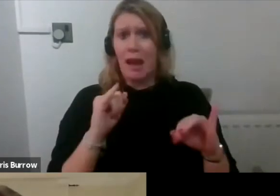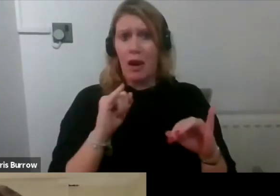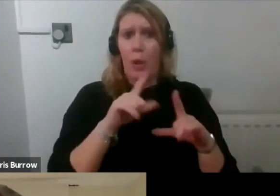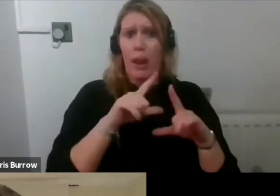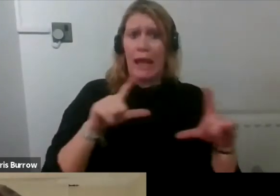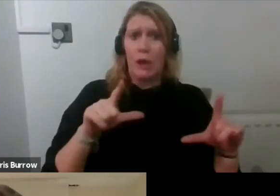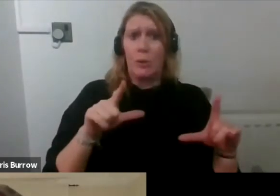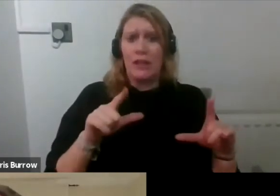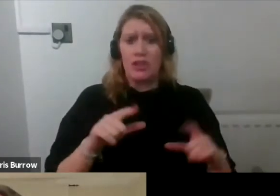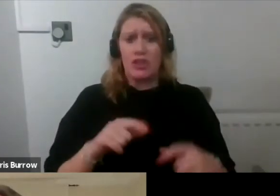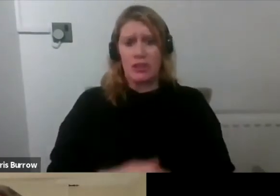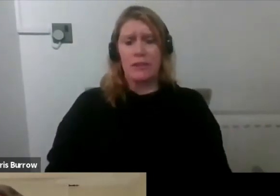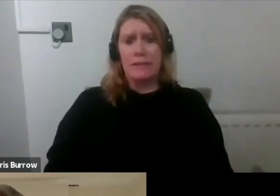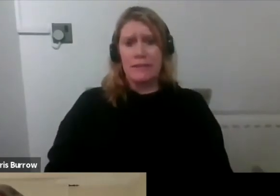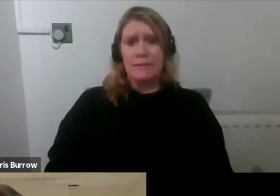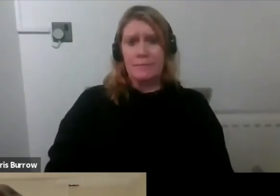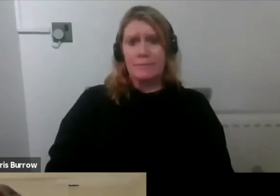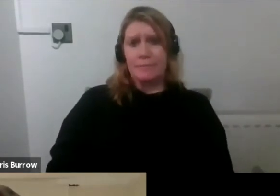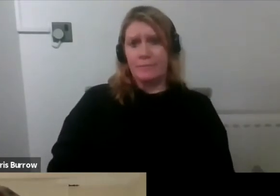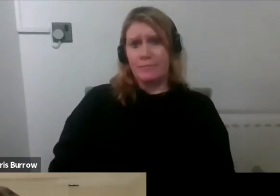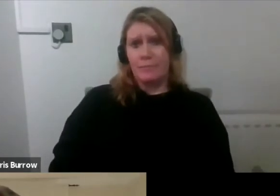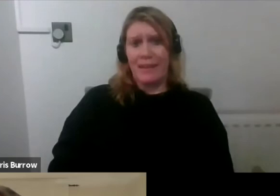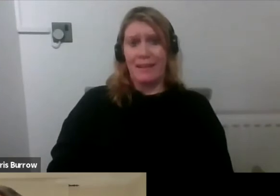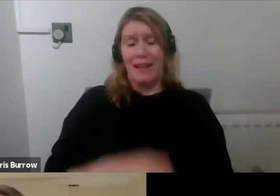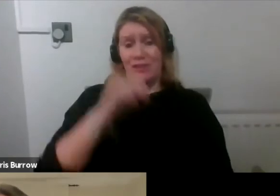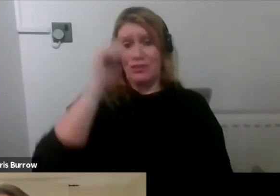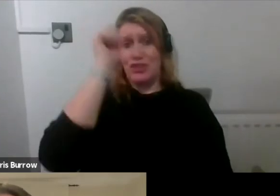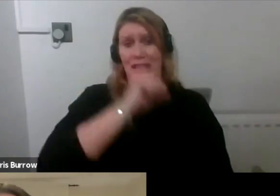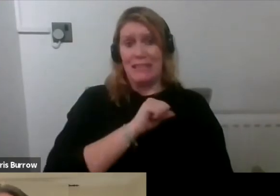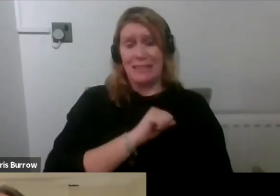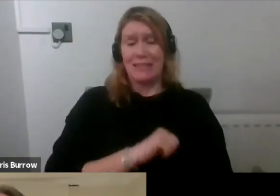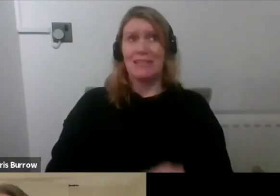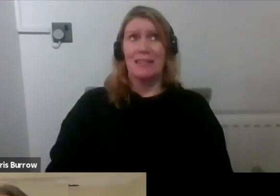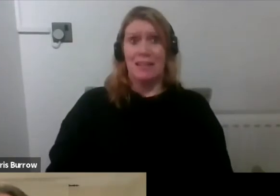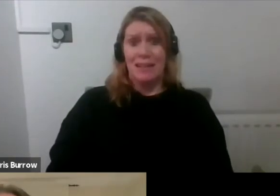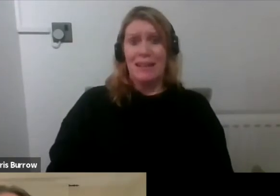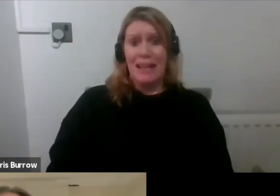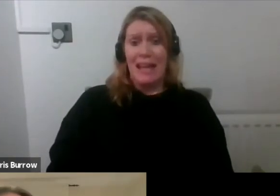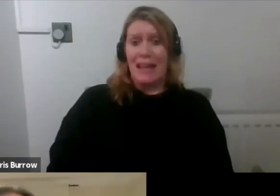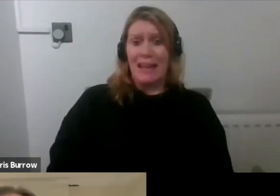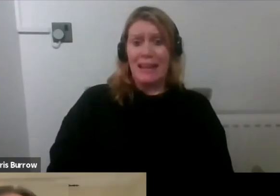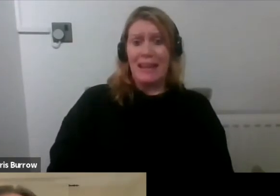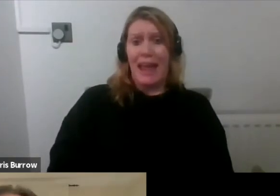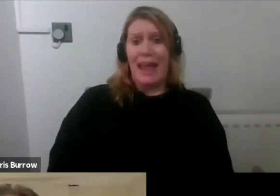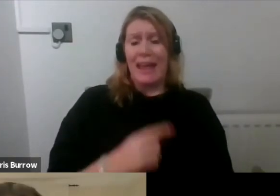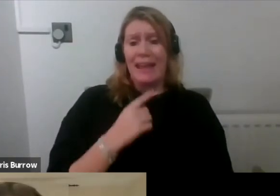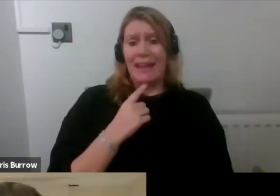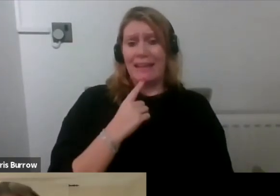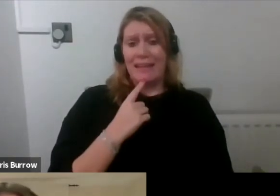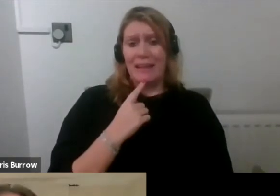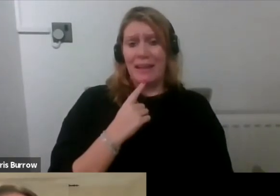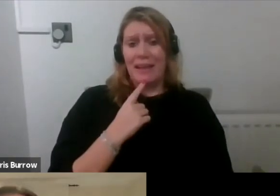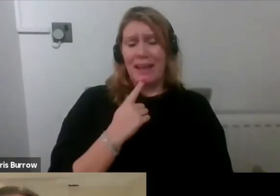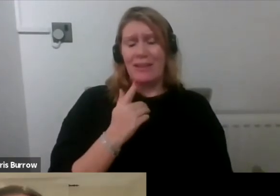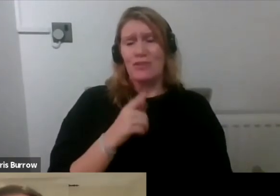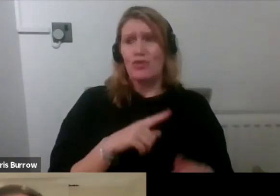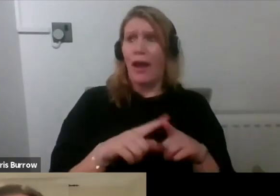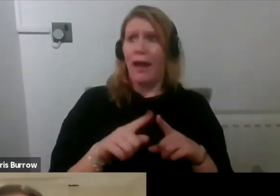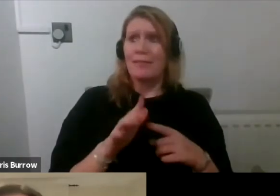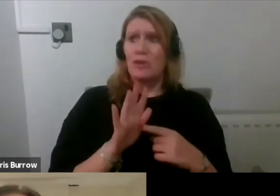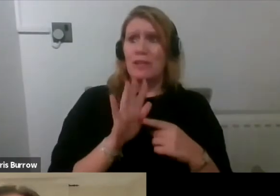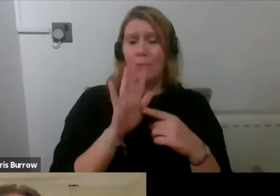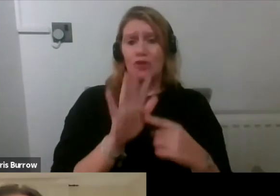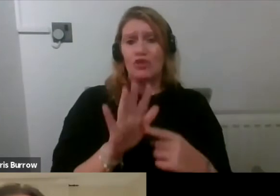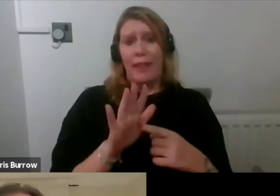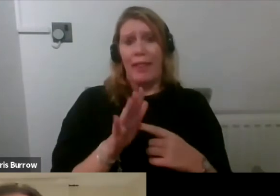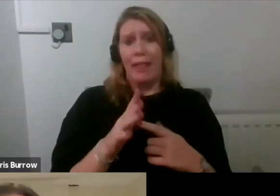the genius. It's kind of creating that vibe that there's a hegemony, an able-bodied hegemony, which is looking down at these people,